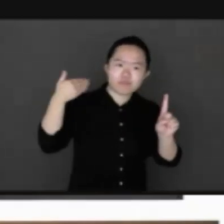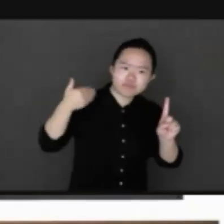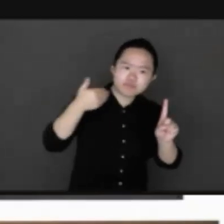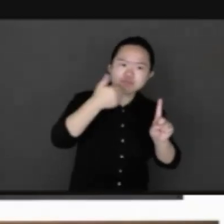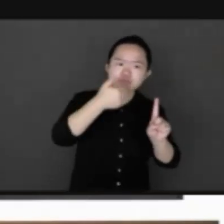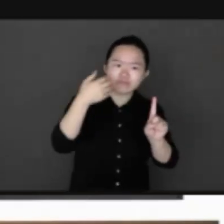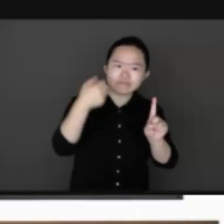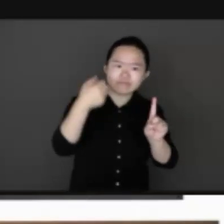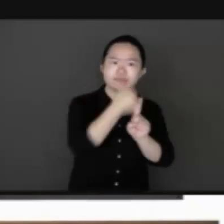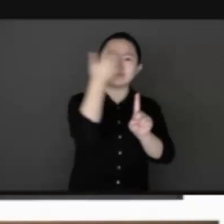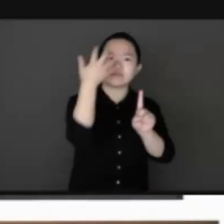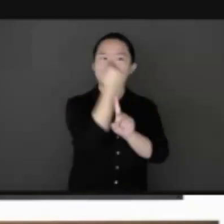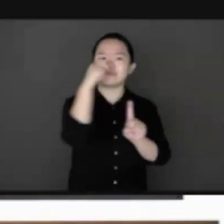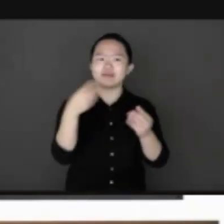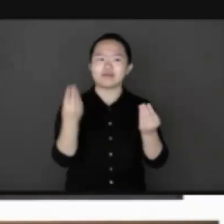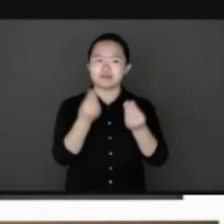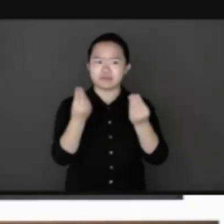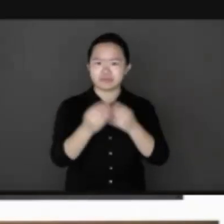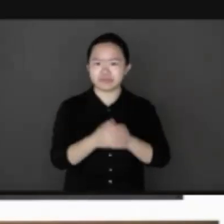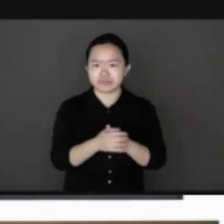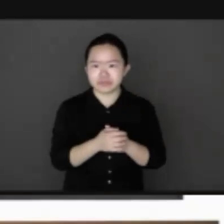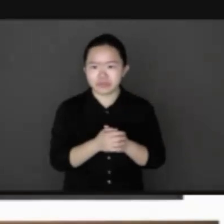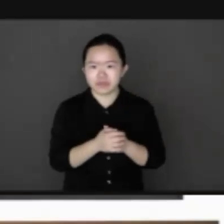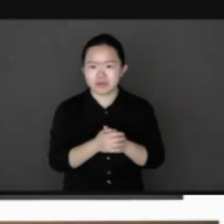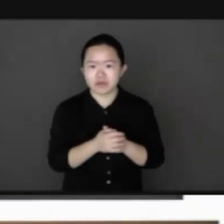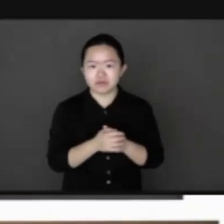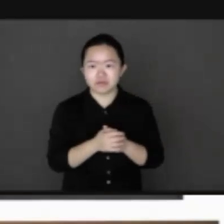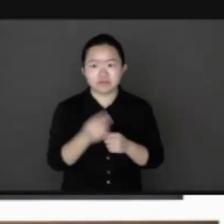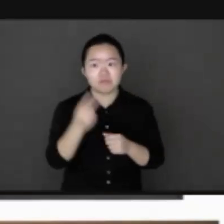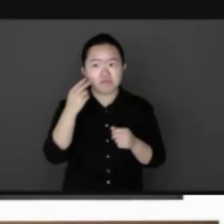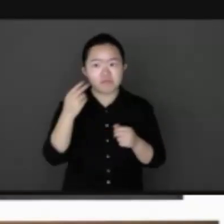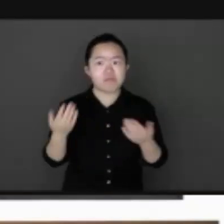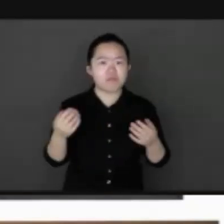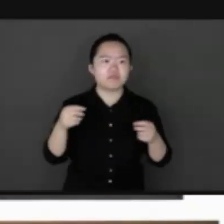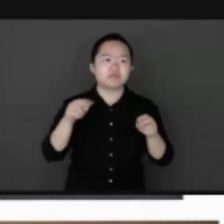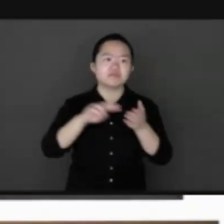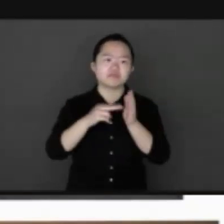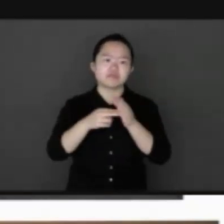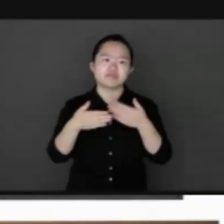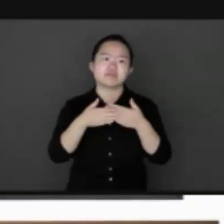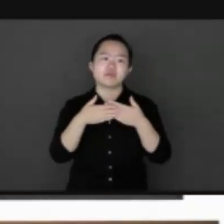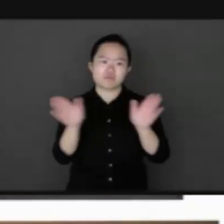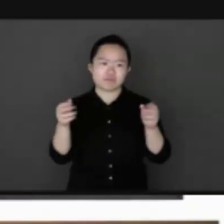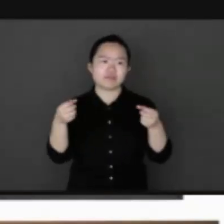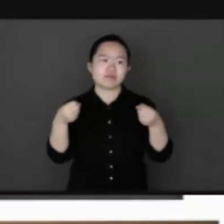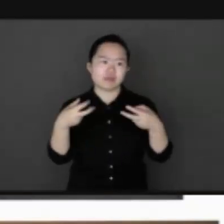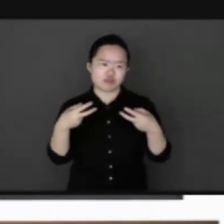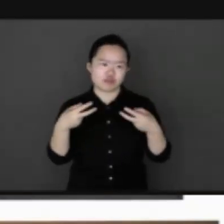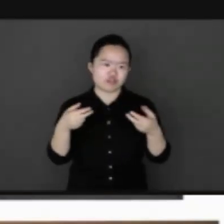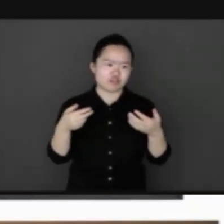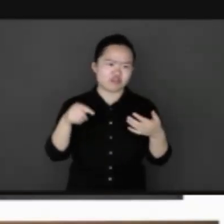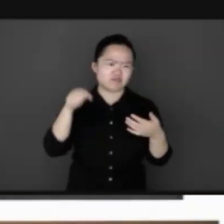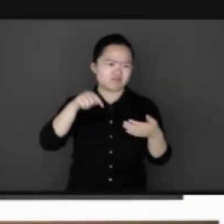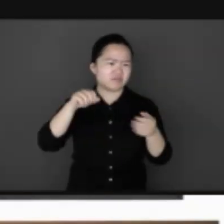ones which you can convert, which you can turn into voice, for example, where you have transcripts. So they're much